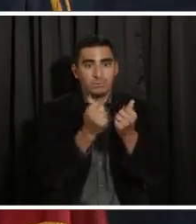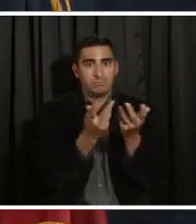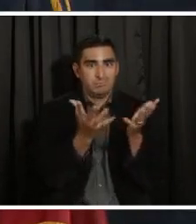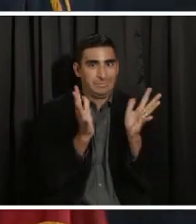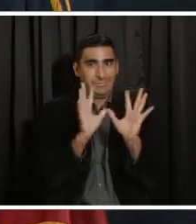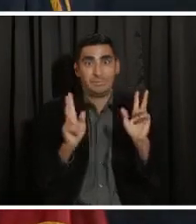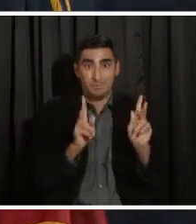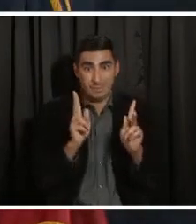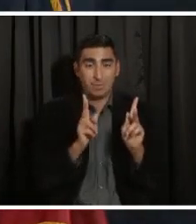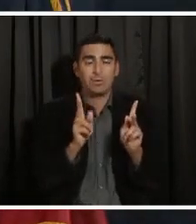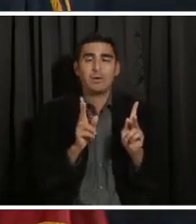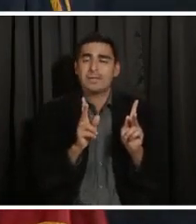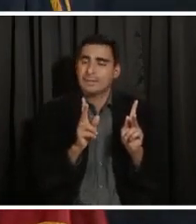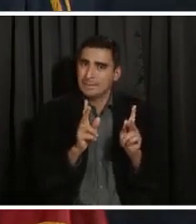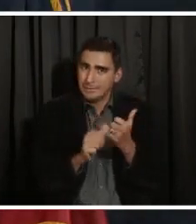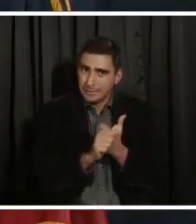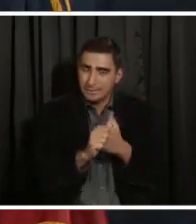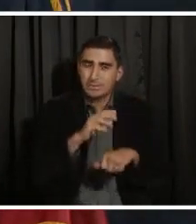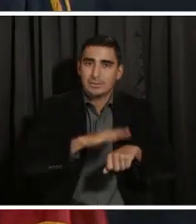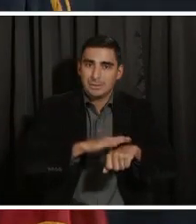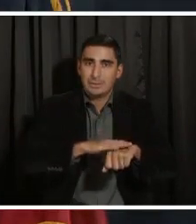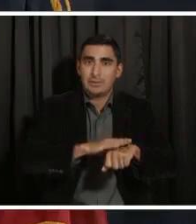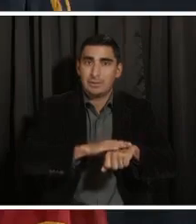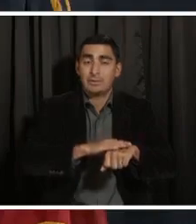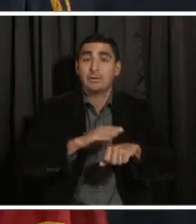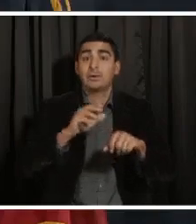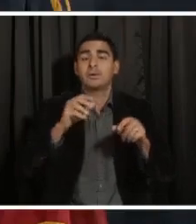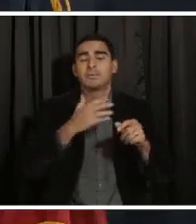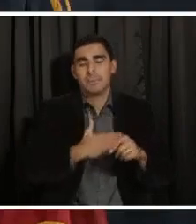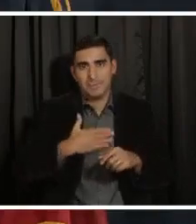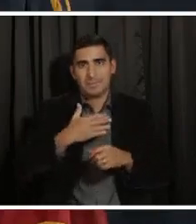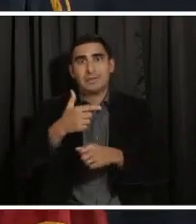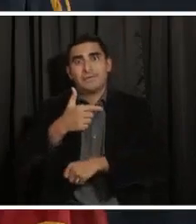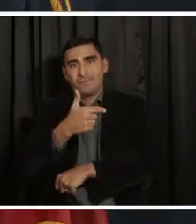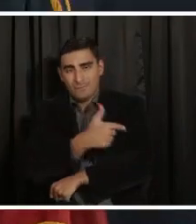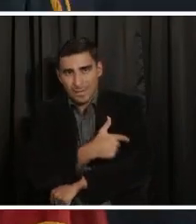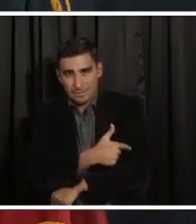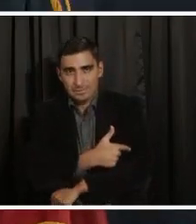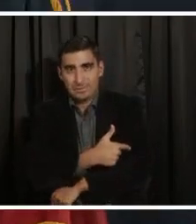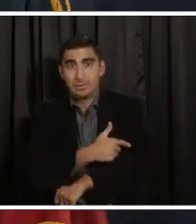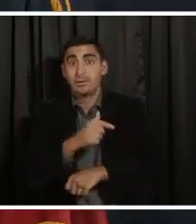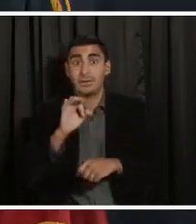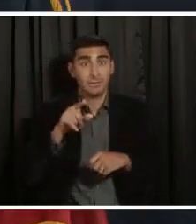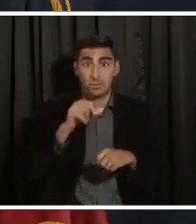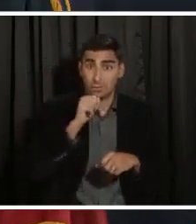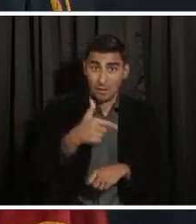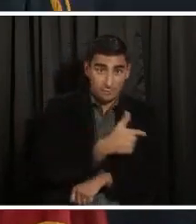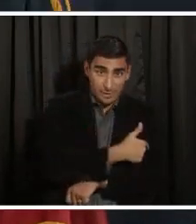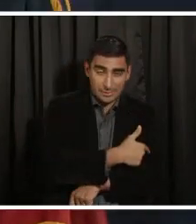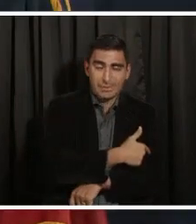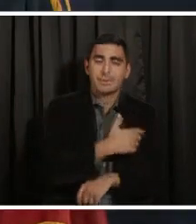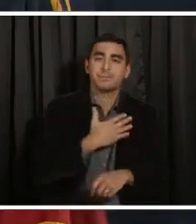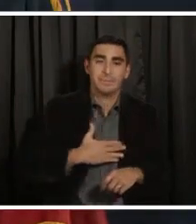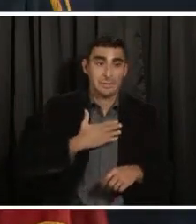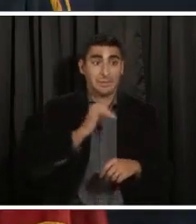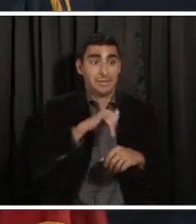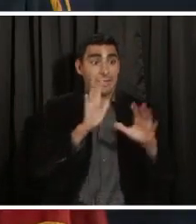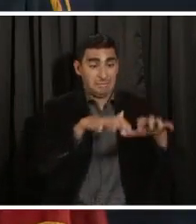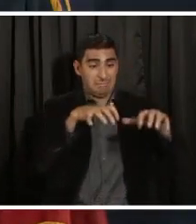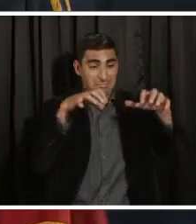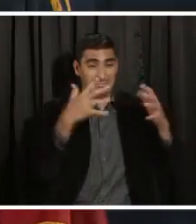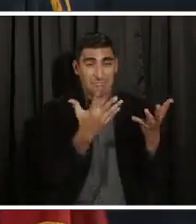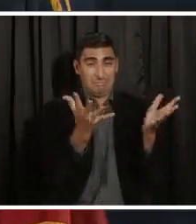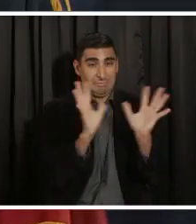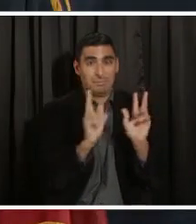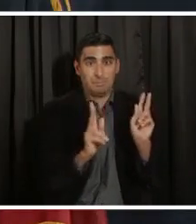the chance to protect yourself, it's really important to avoid those kinds of crowded indoor events, which